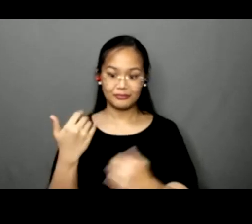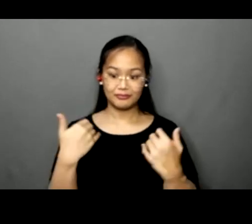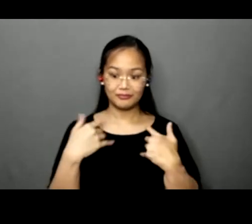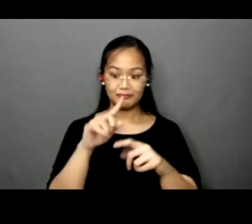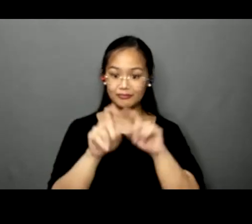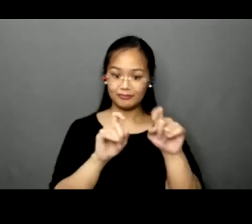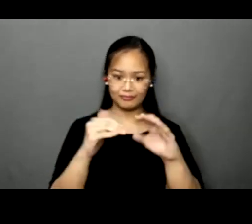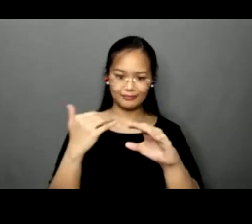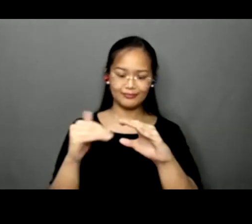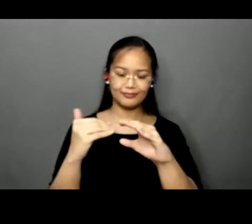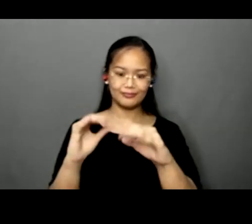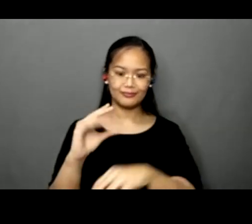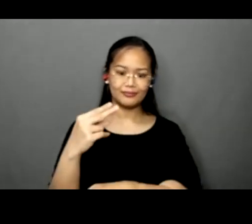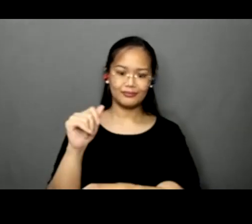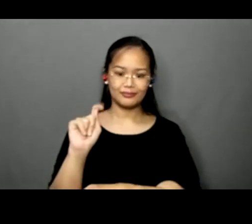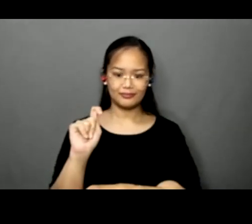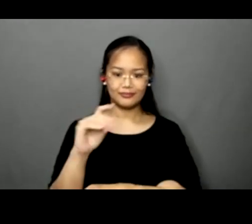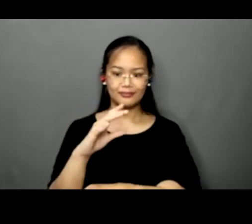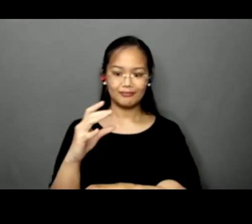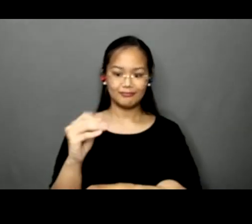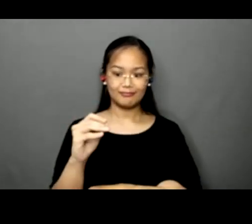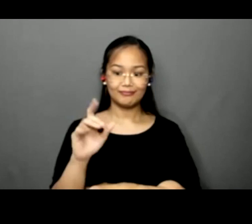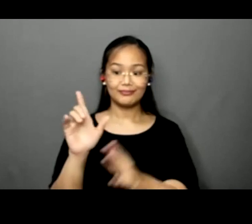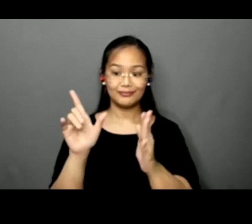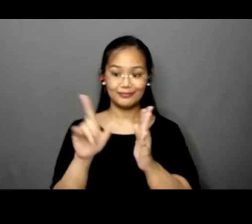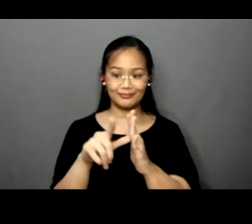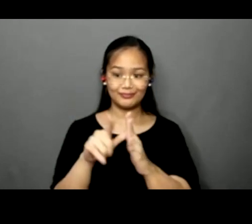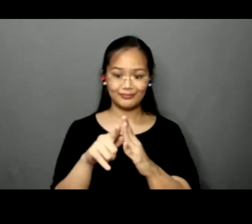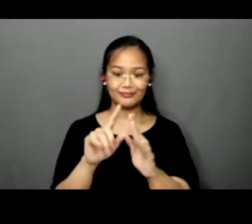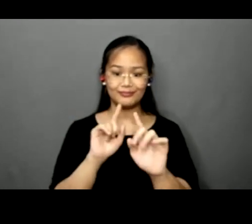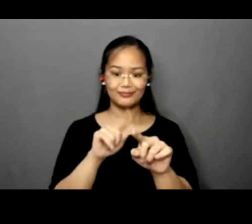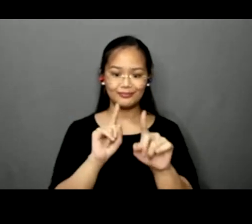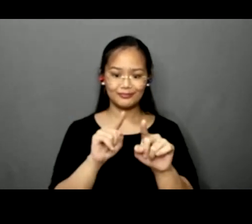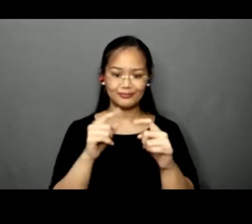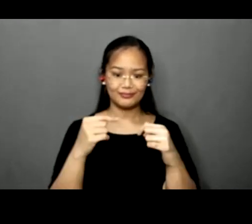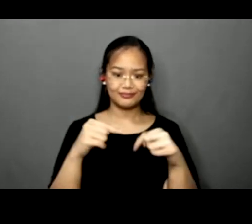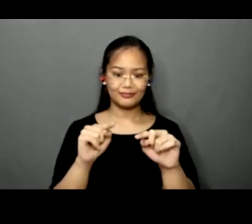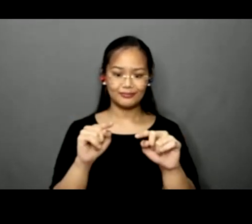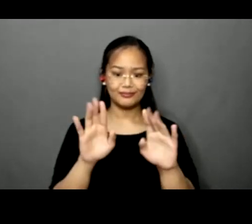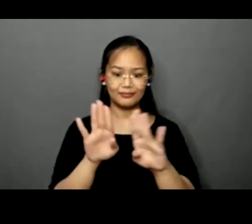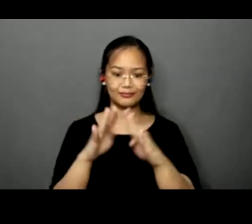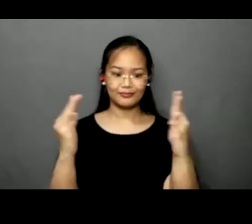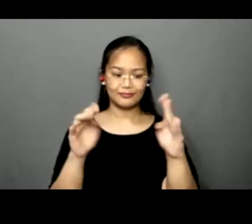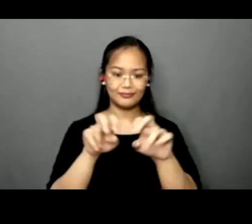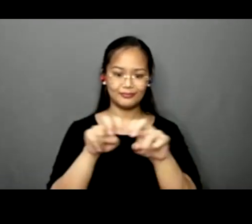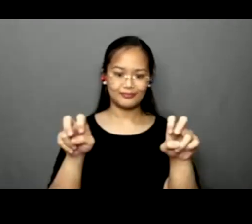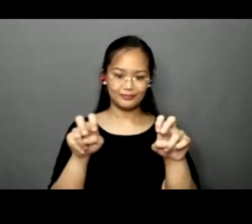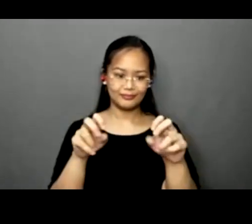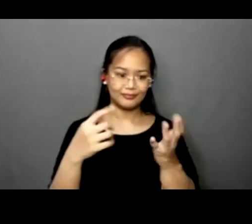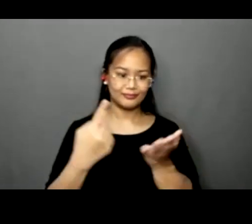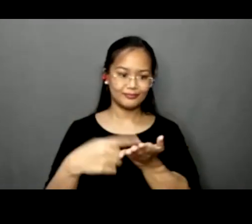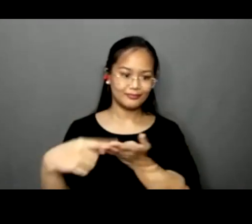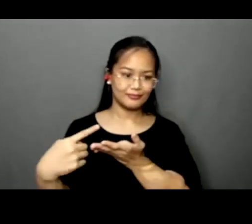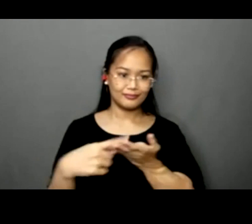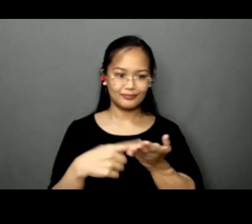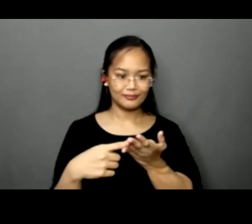chat box, and we'll address them later on during our open forum. For a quick recap before we delve back, number one, we learned